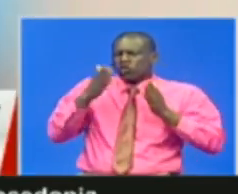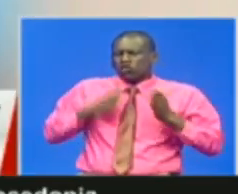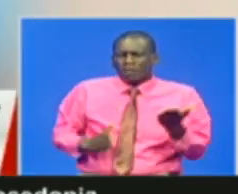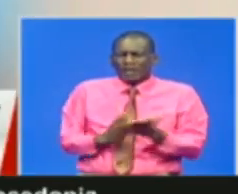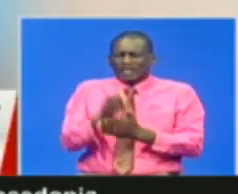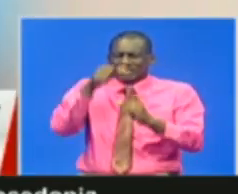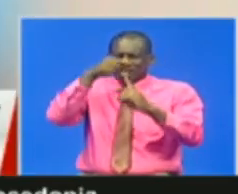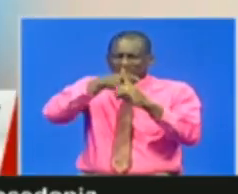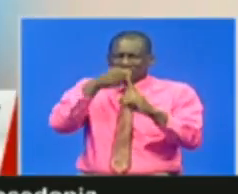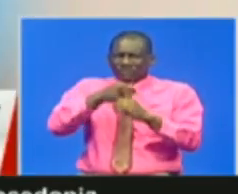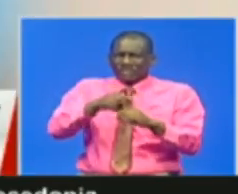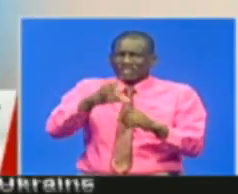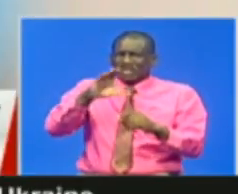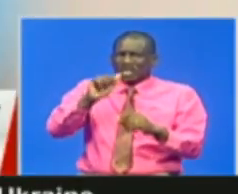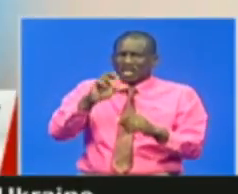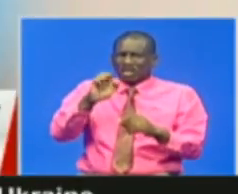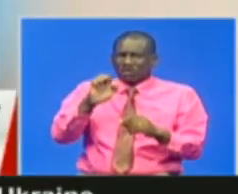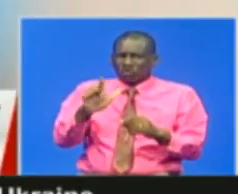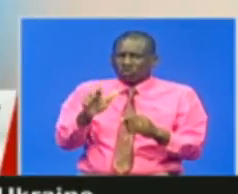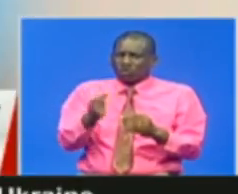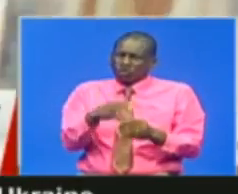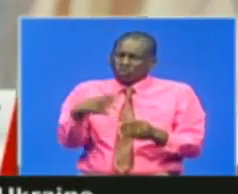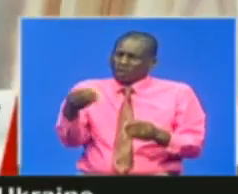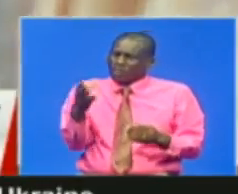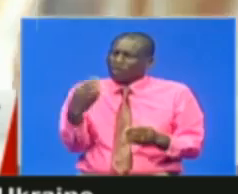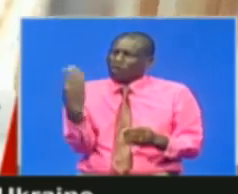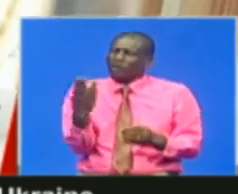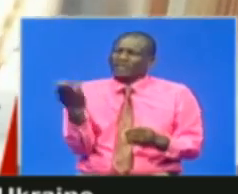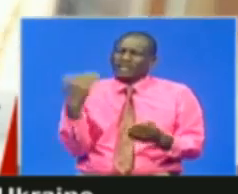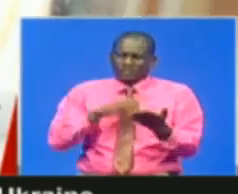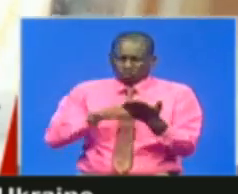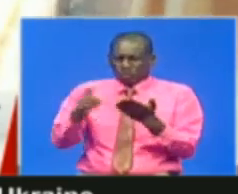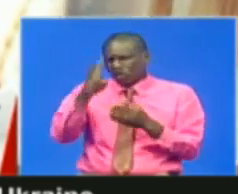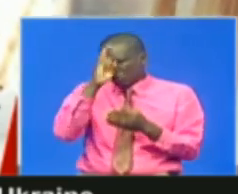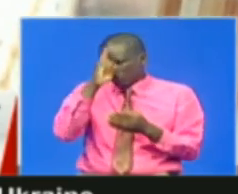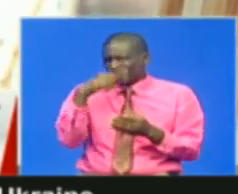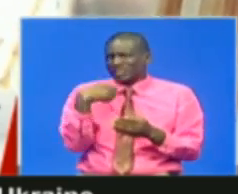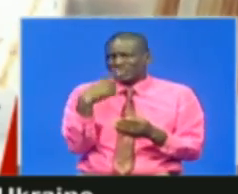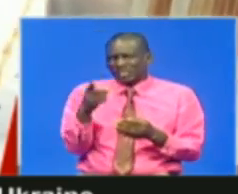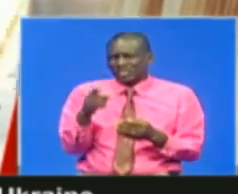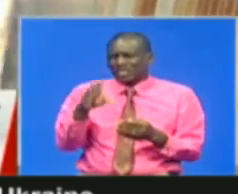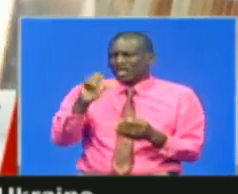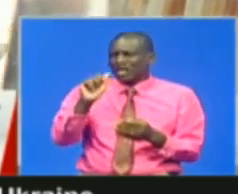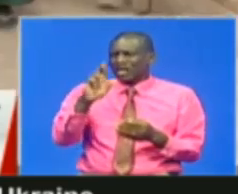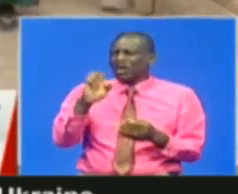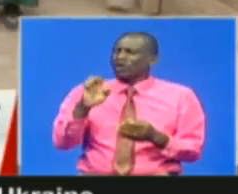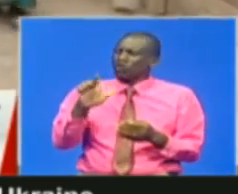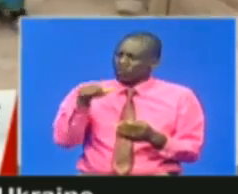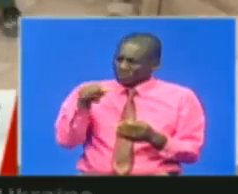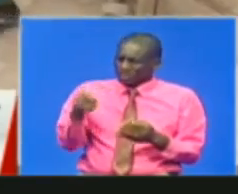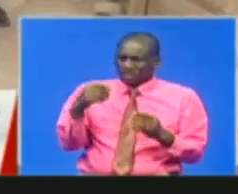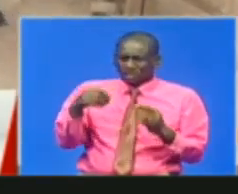Caroline Mwatha Ochieng was on Wednesday last week. Police say she was there to procure an abortion.